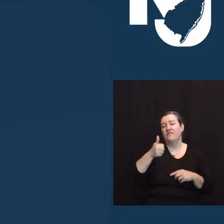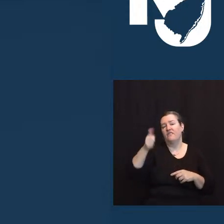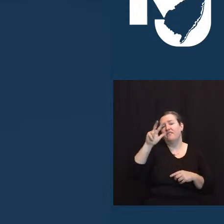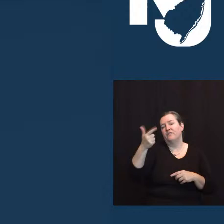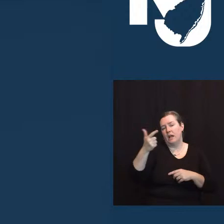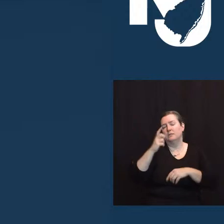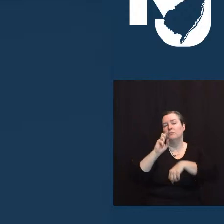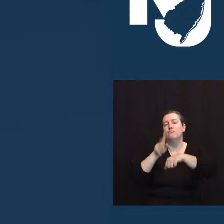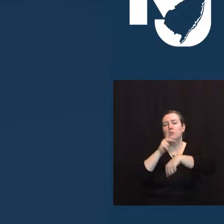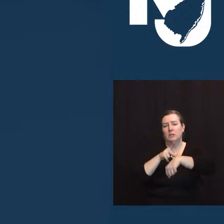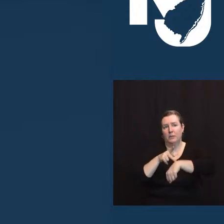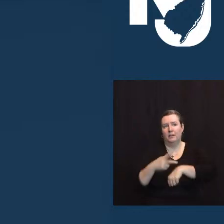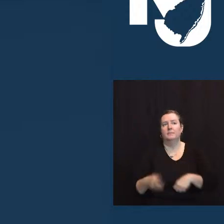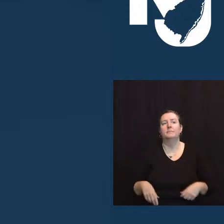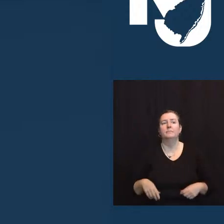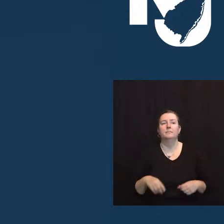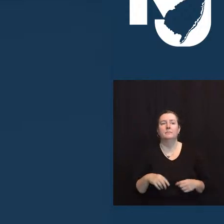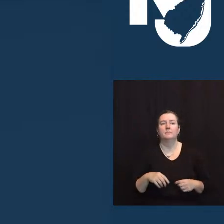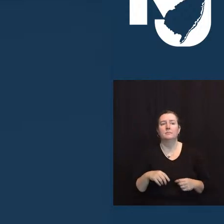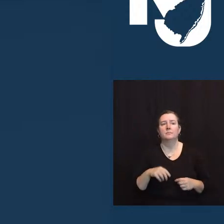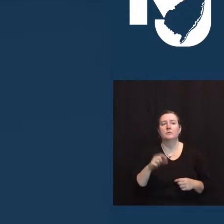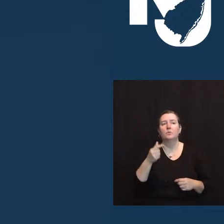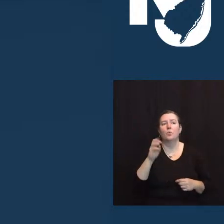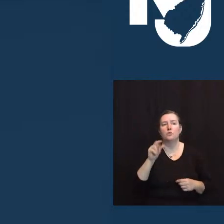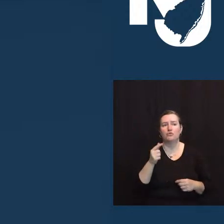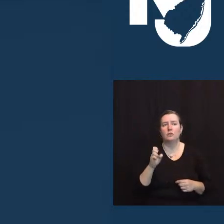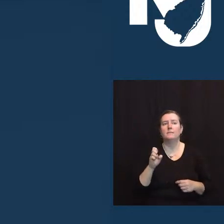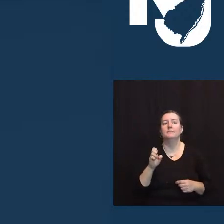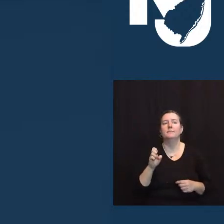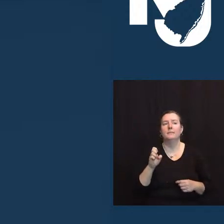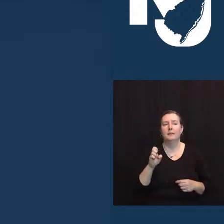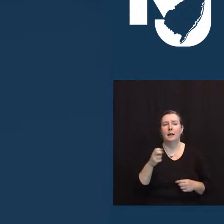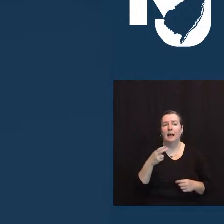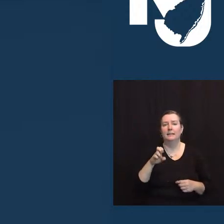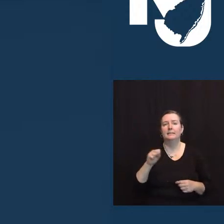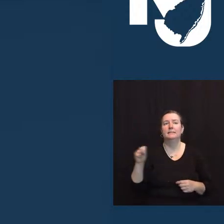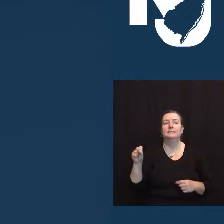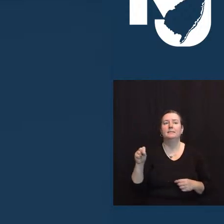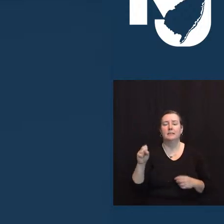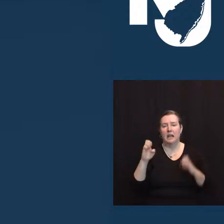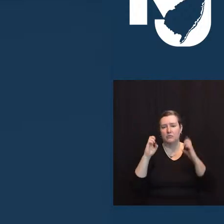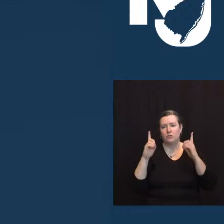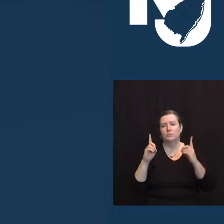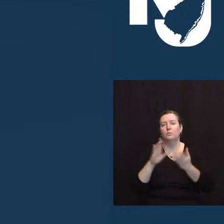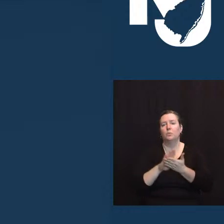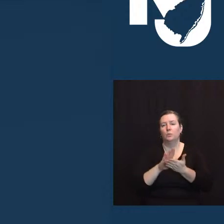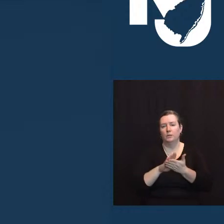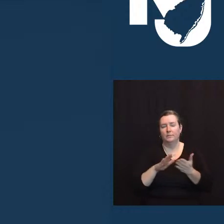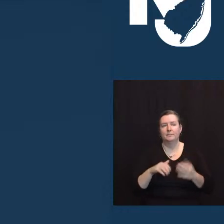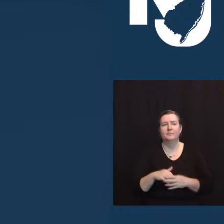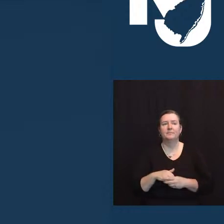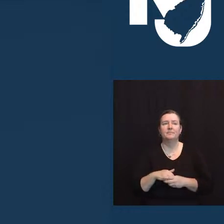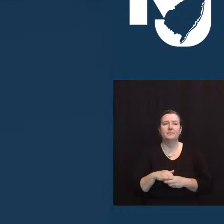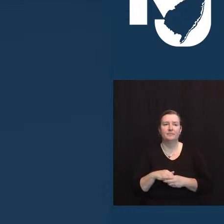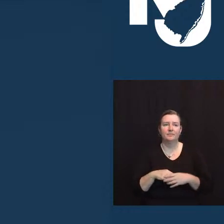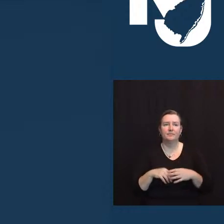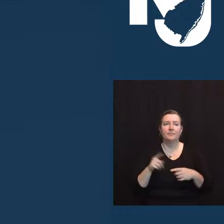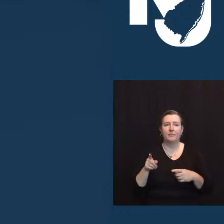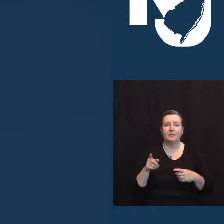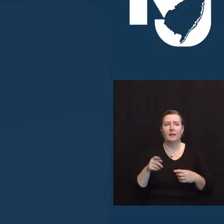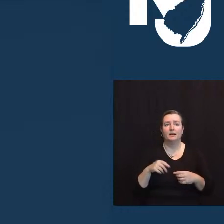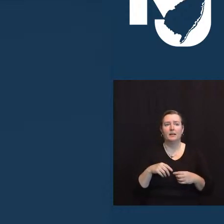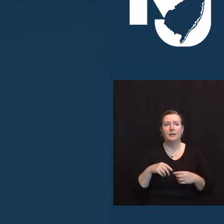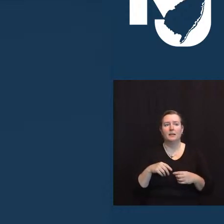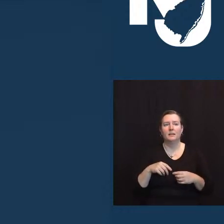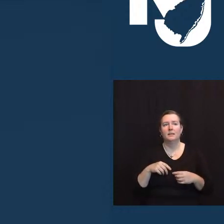Complex, part of the Hamilton Township Public Schools, that's Hamilton Township in this case in Atlantic County, where her love